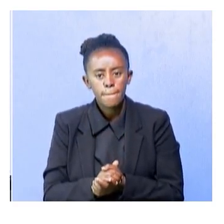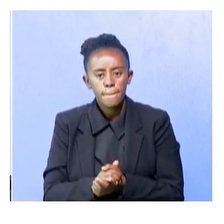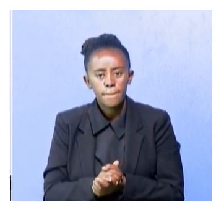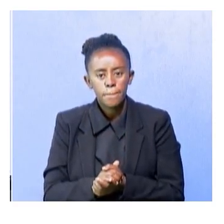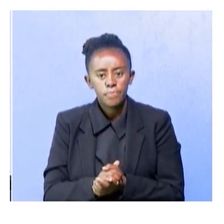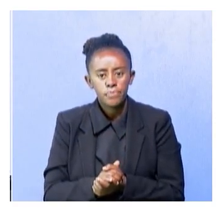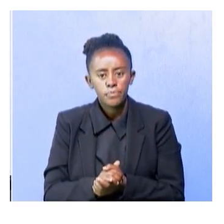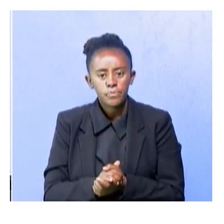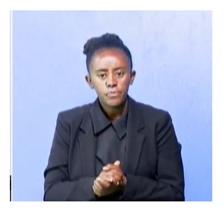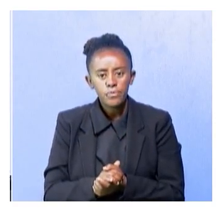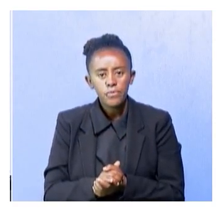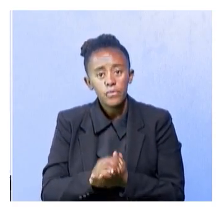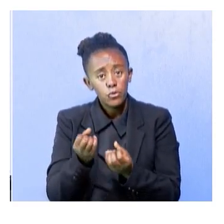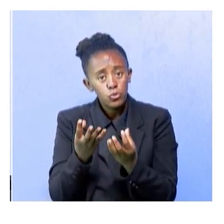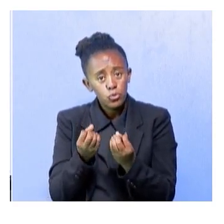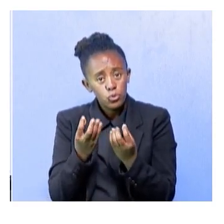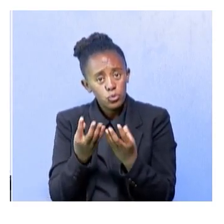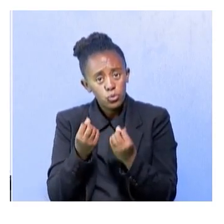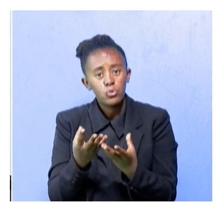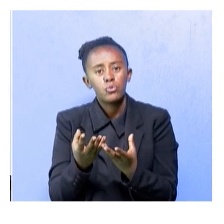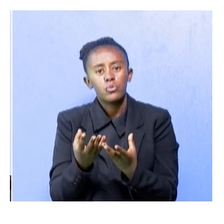You are going to do a lot of